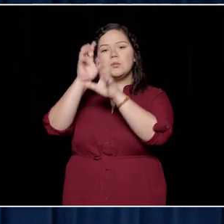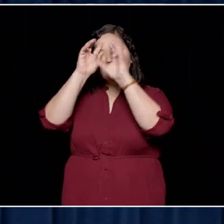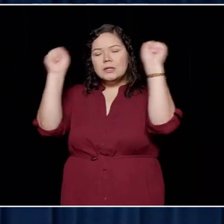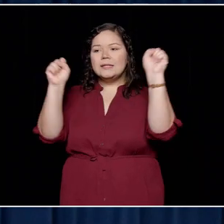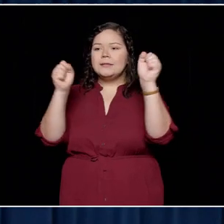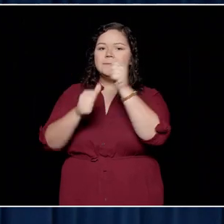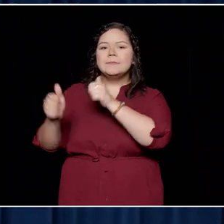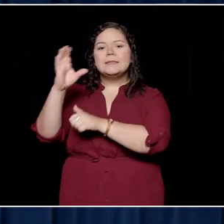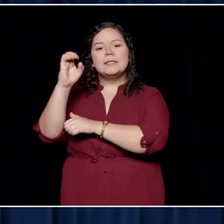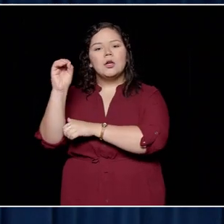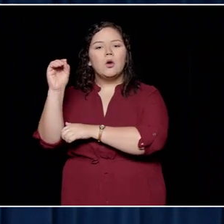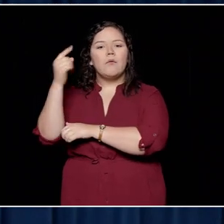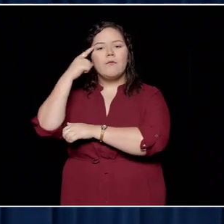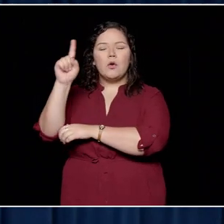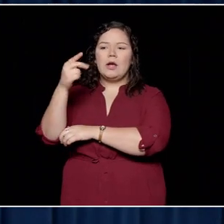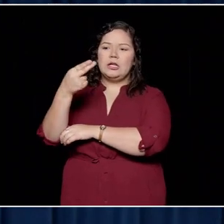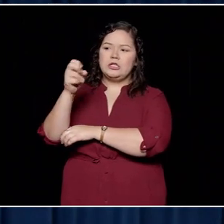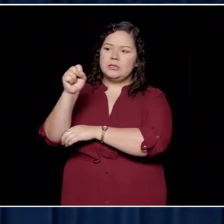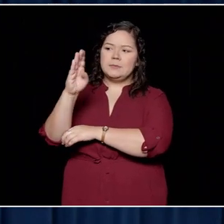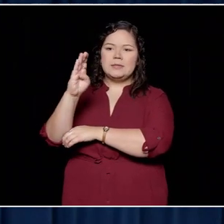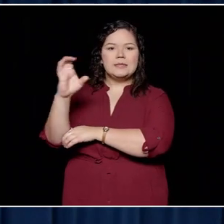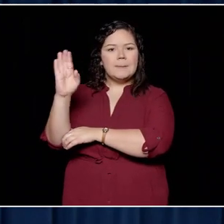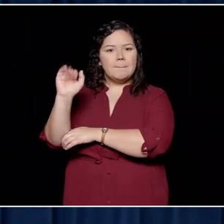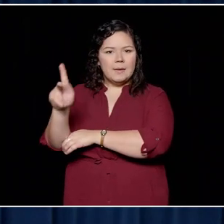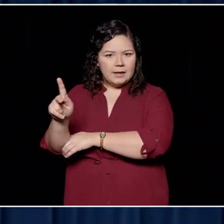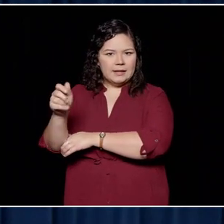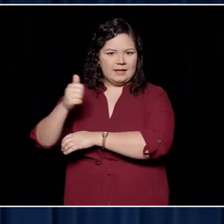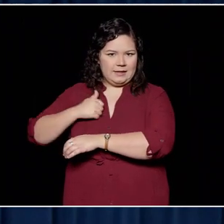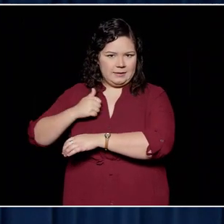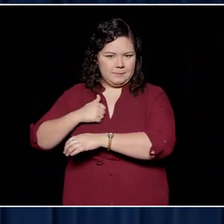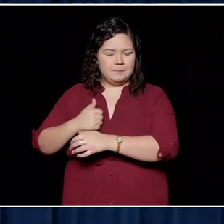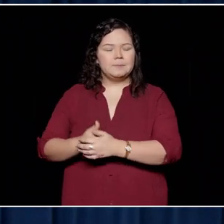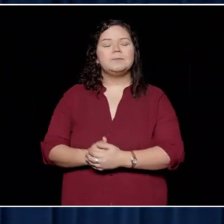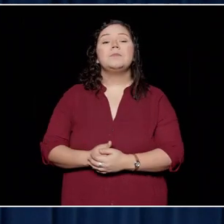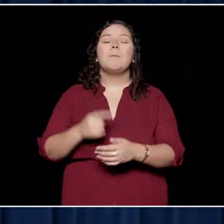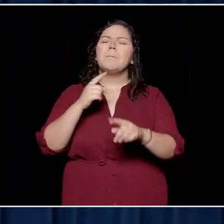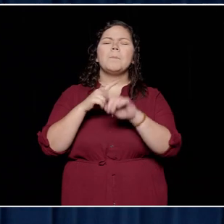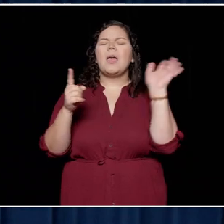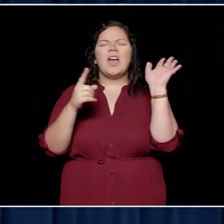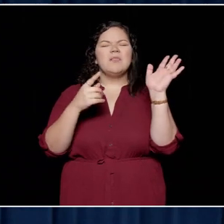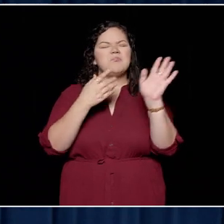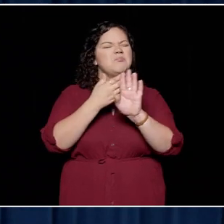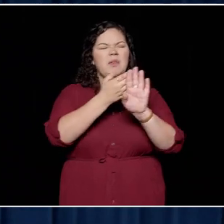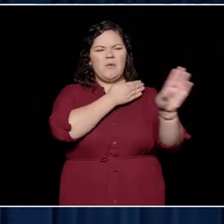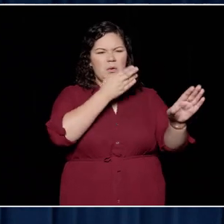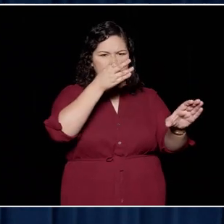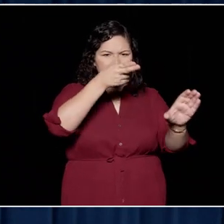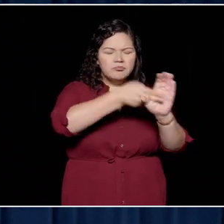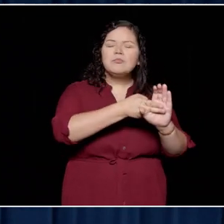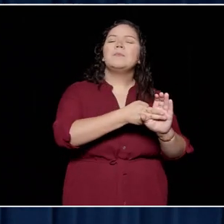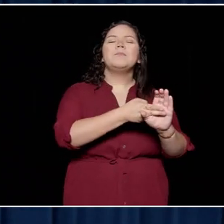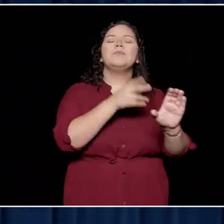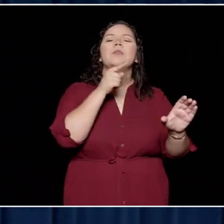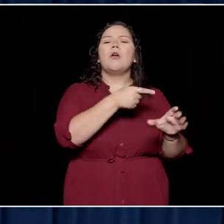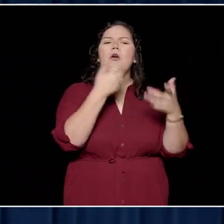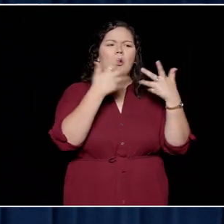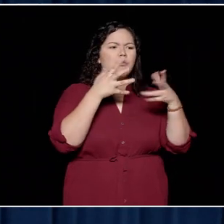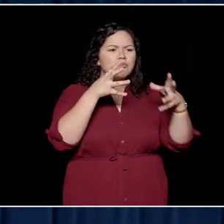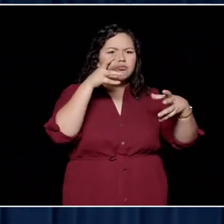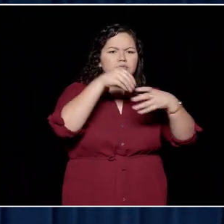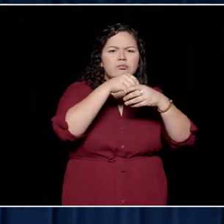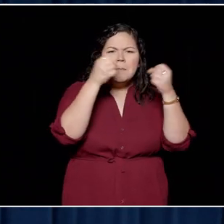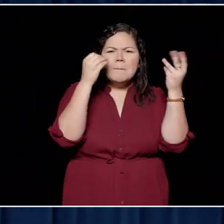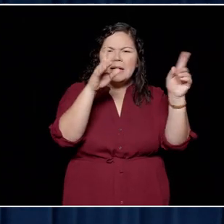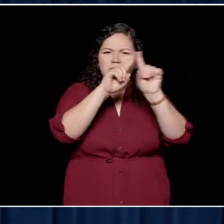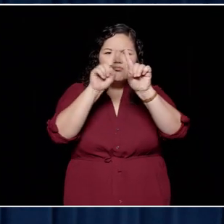CEO of HSBC Bank Canada. But even before he took office, he was already active in